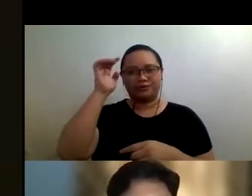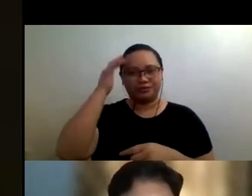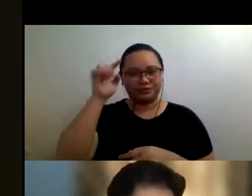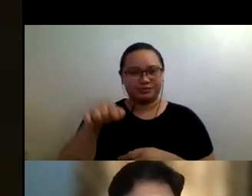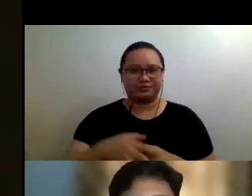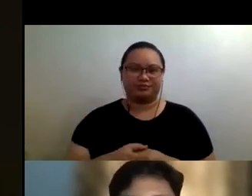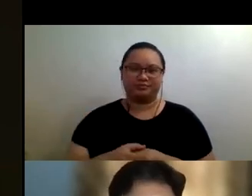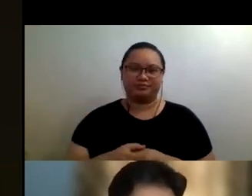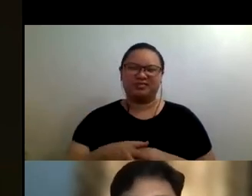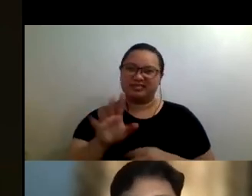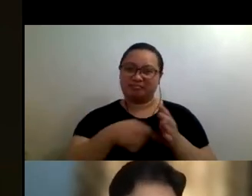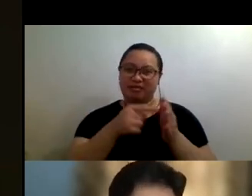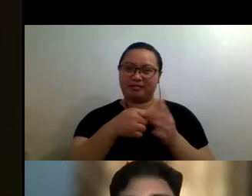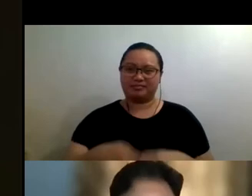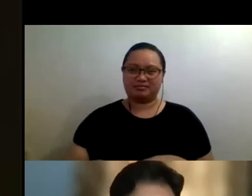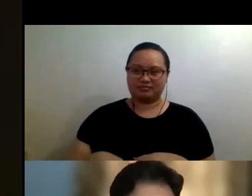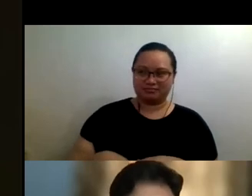sarap mang-judge ng tao.